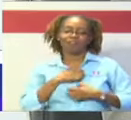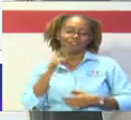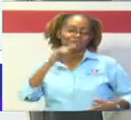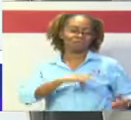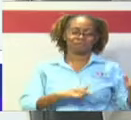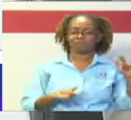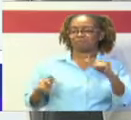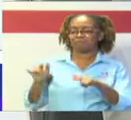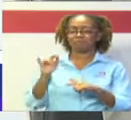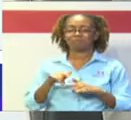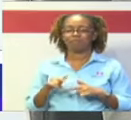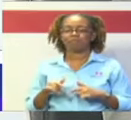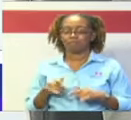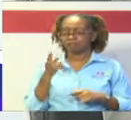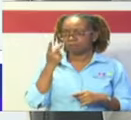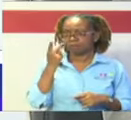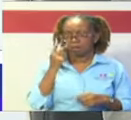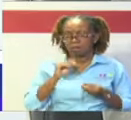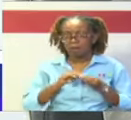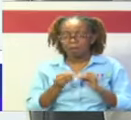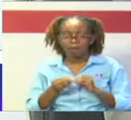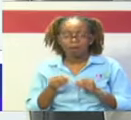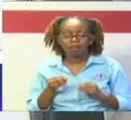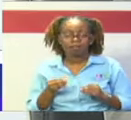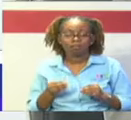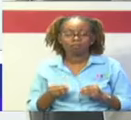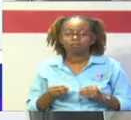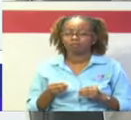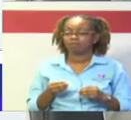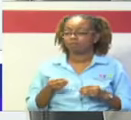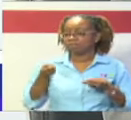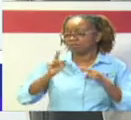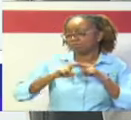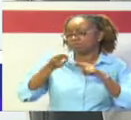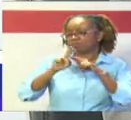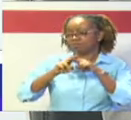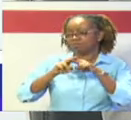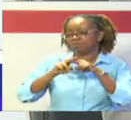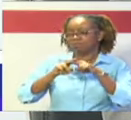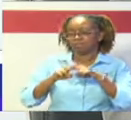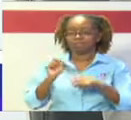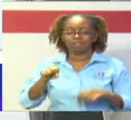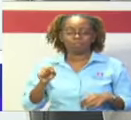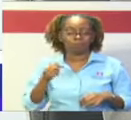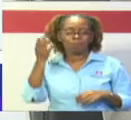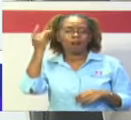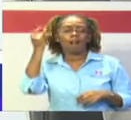cases in that returning travel group, just as a result of the increased amount of travel and